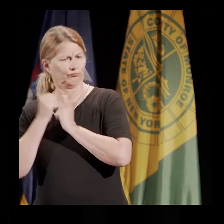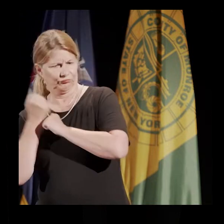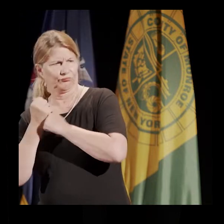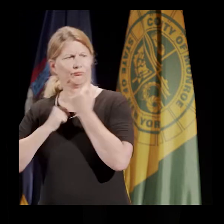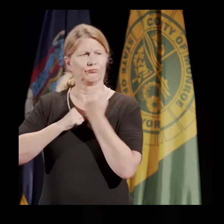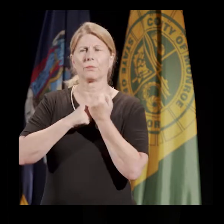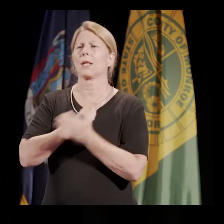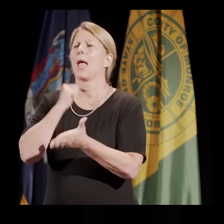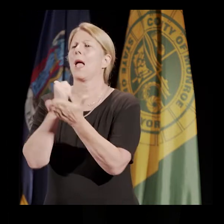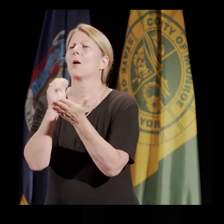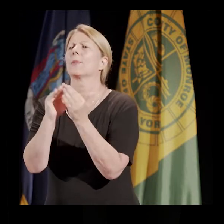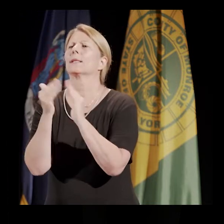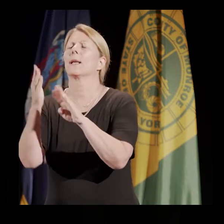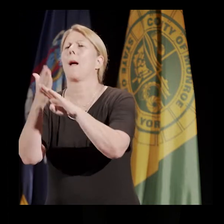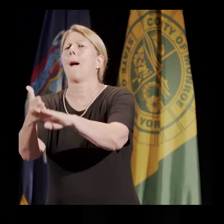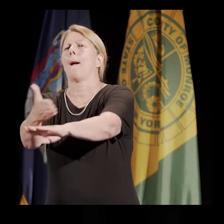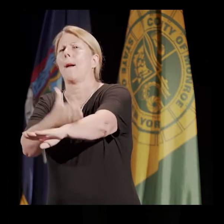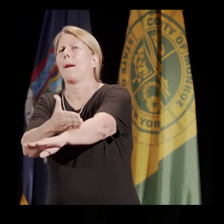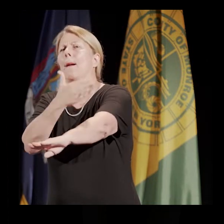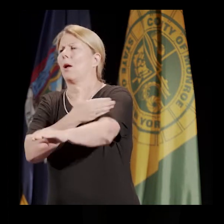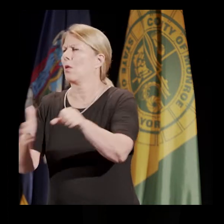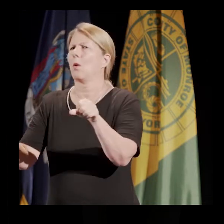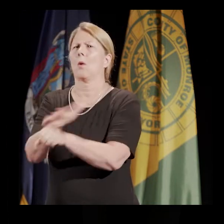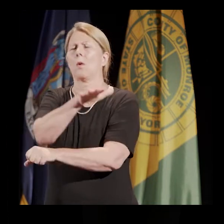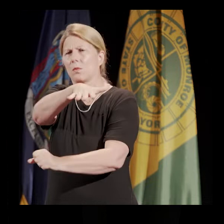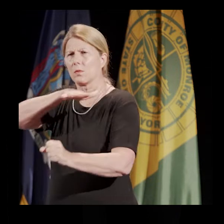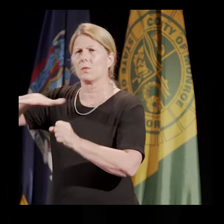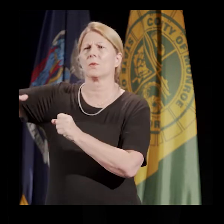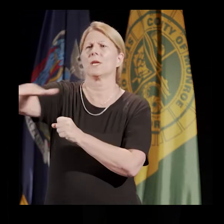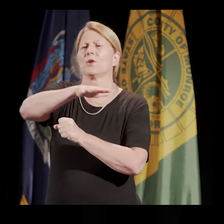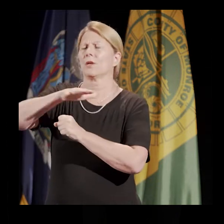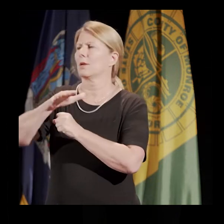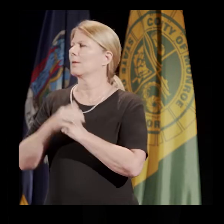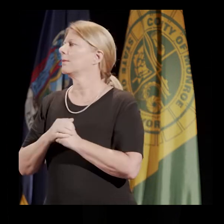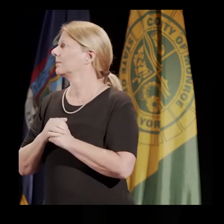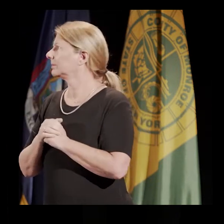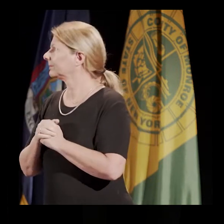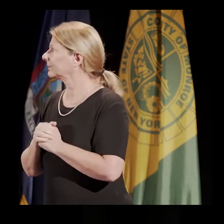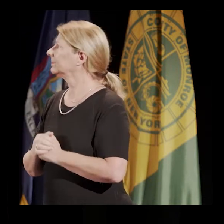city forward, to move the entire region forward. One of the true joys